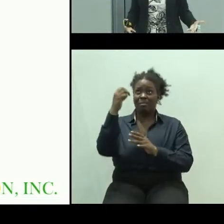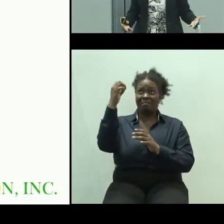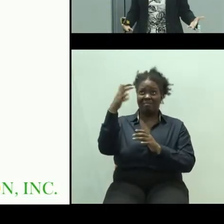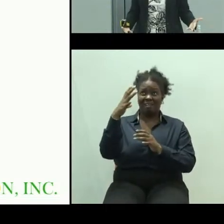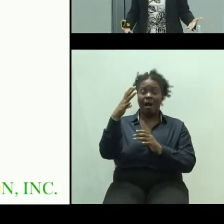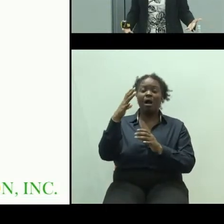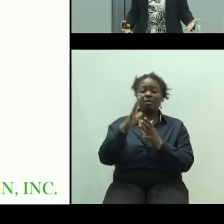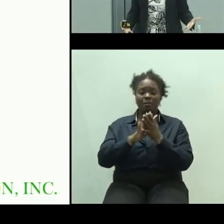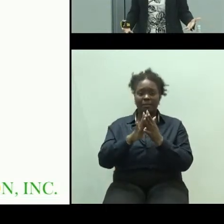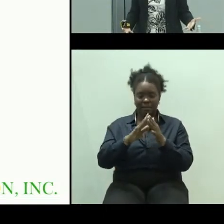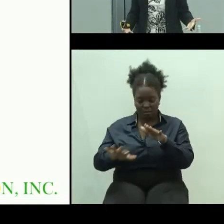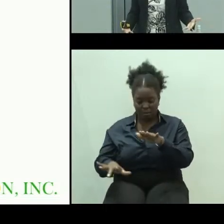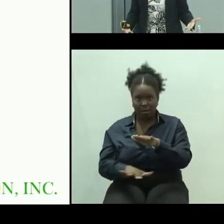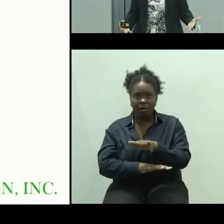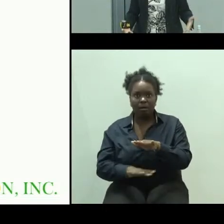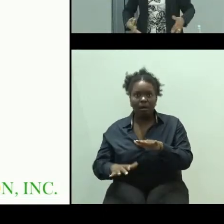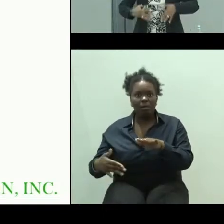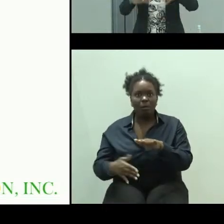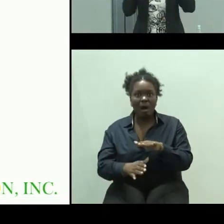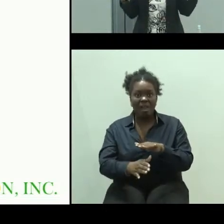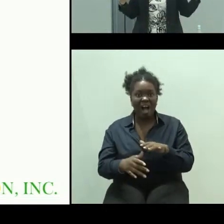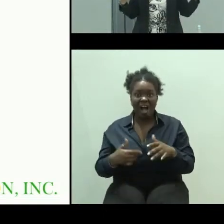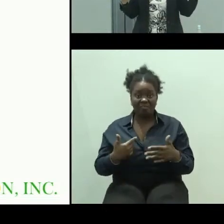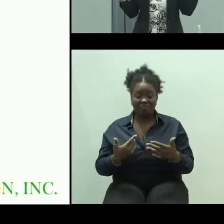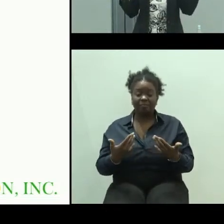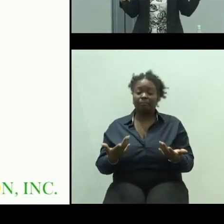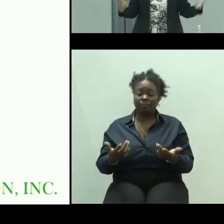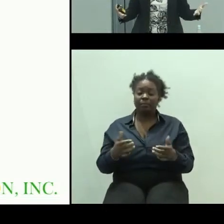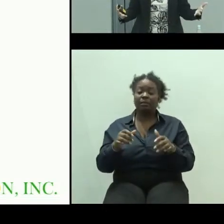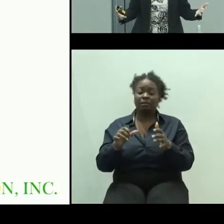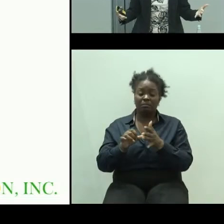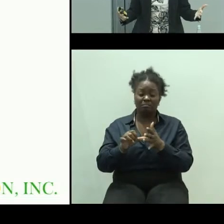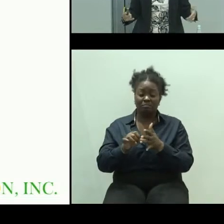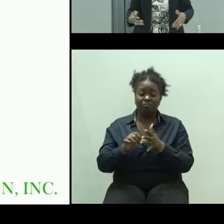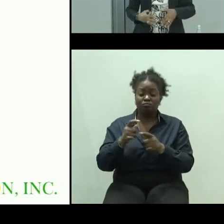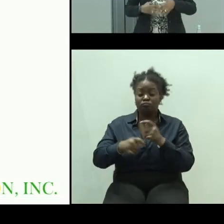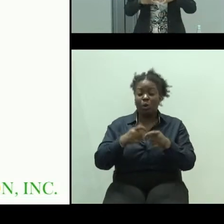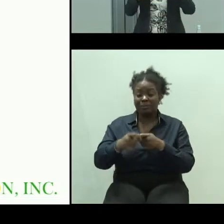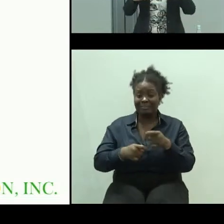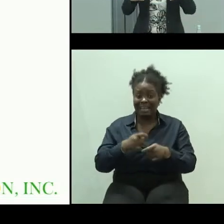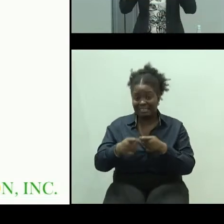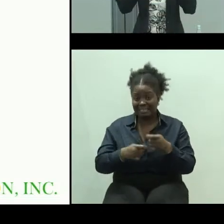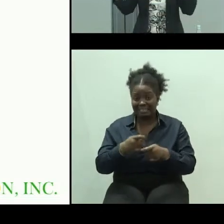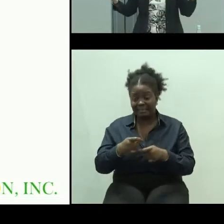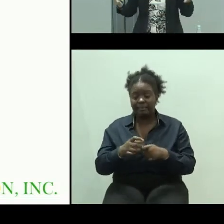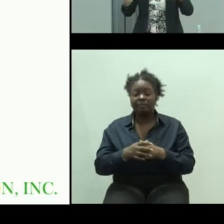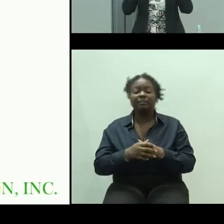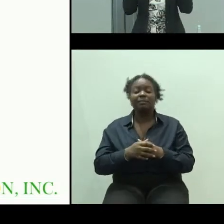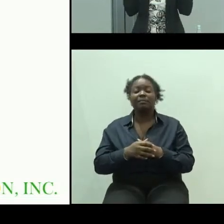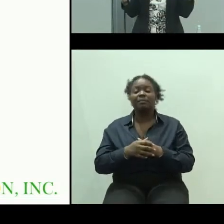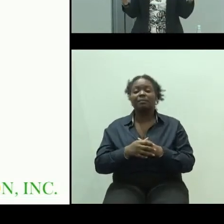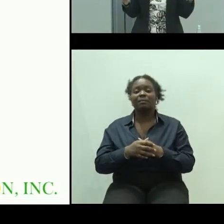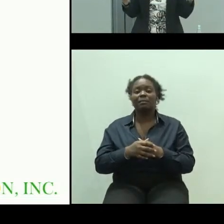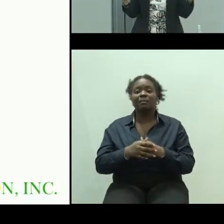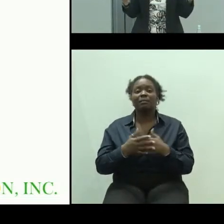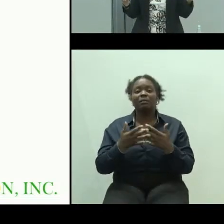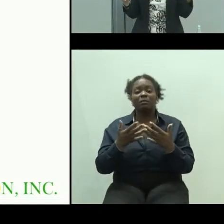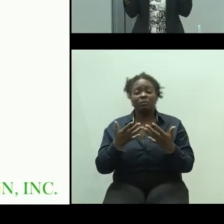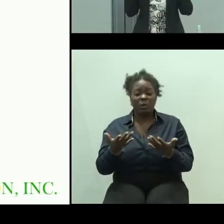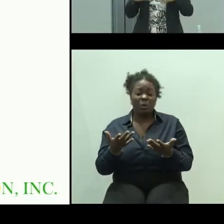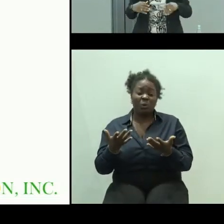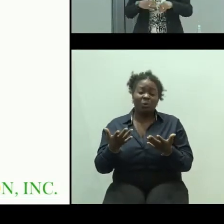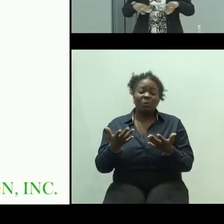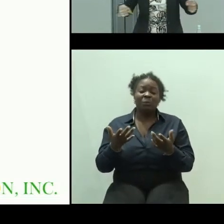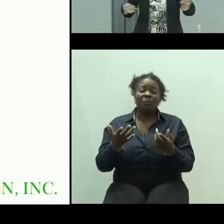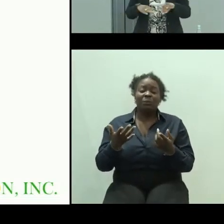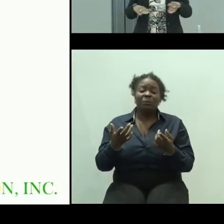aquatic wildlife underneath. So you have a process known as eutrophication, or essentially as an algal bloom,